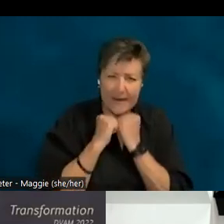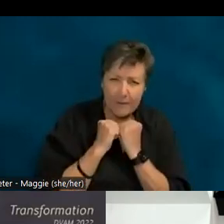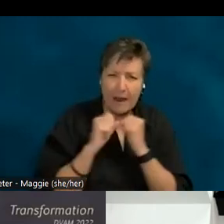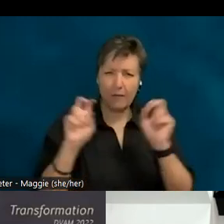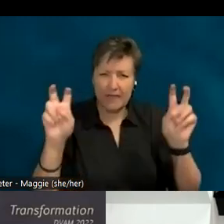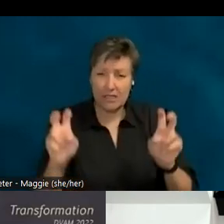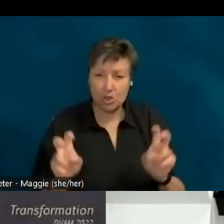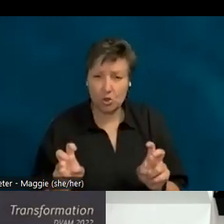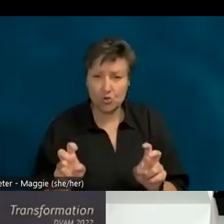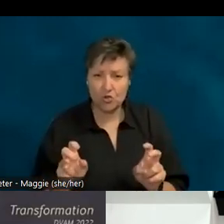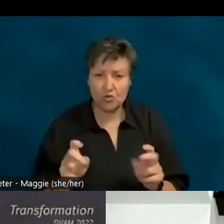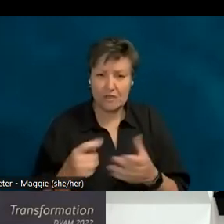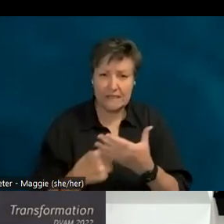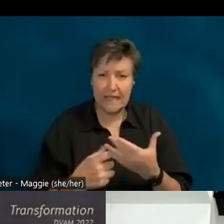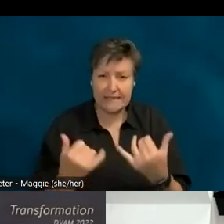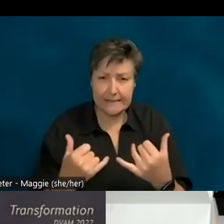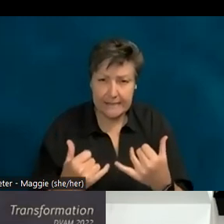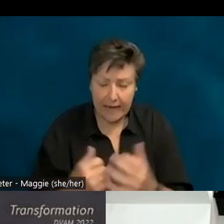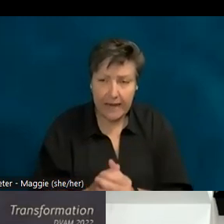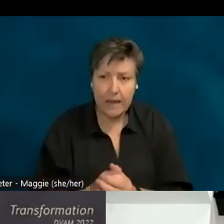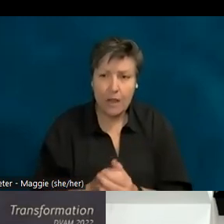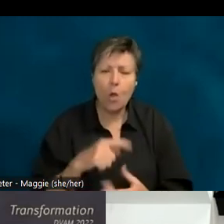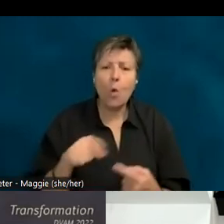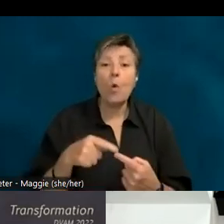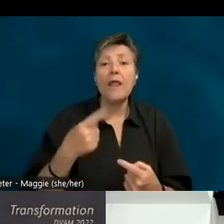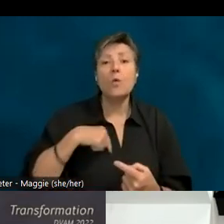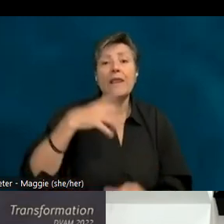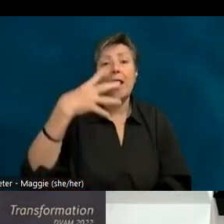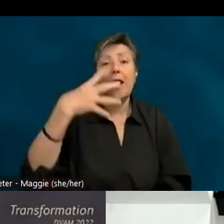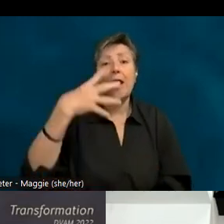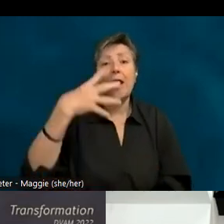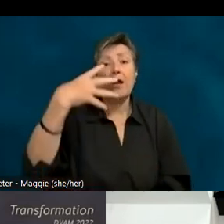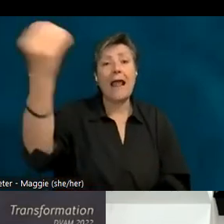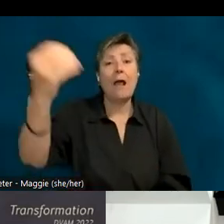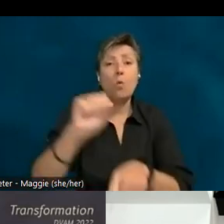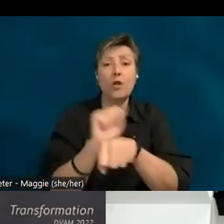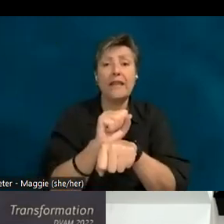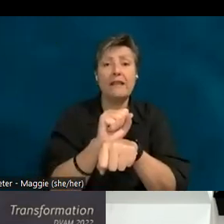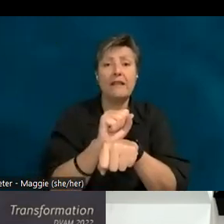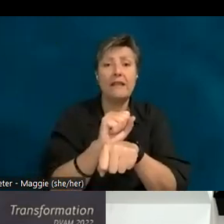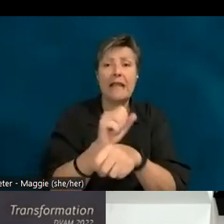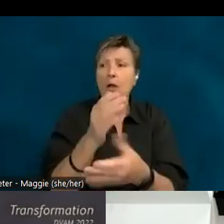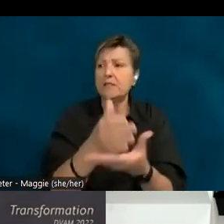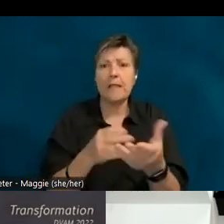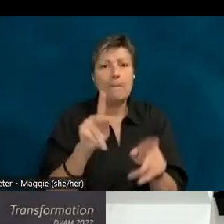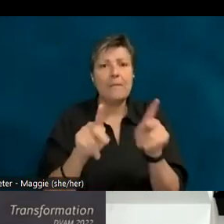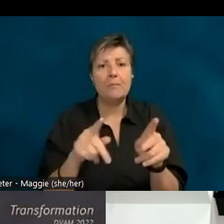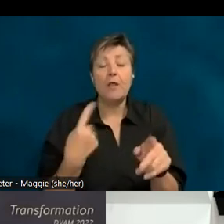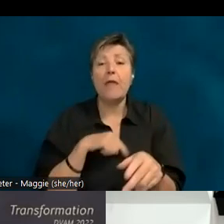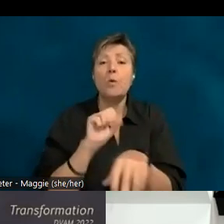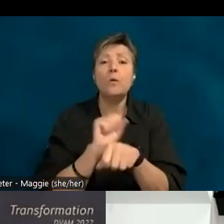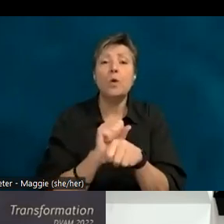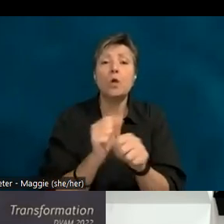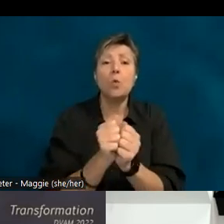when we are out in the field or when some of the people that we work with are